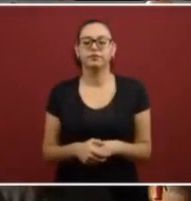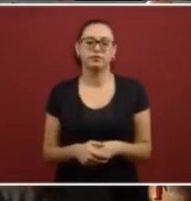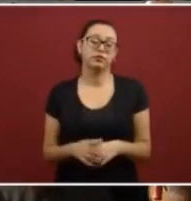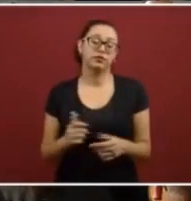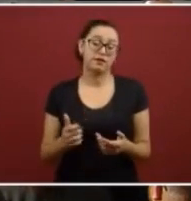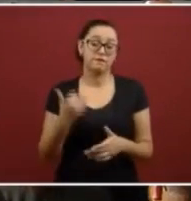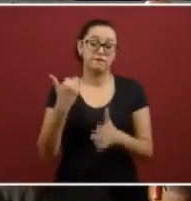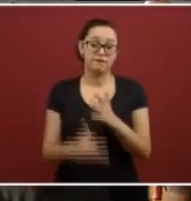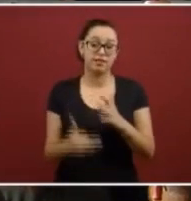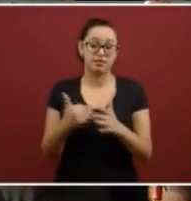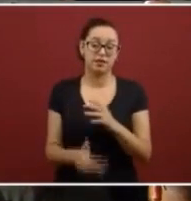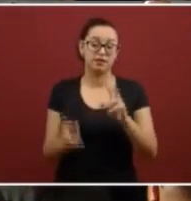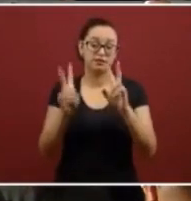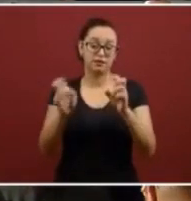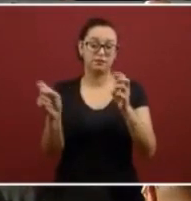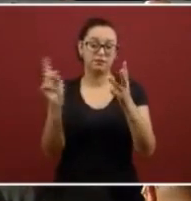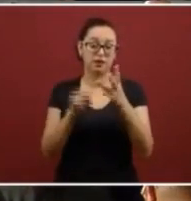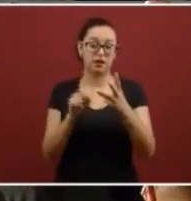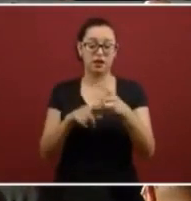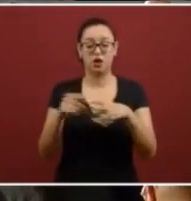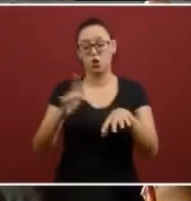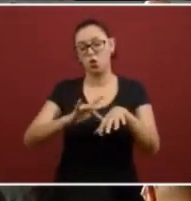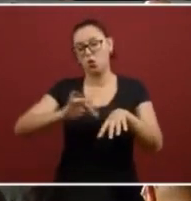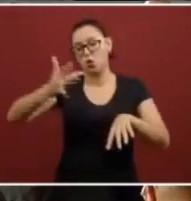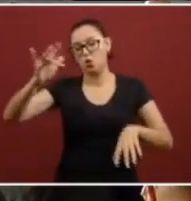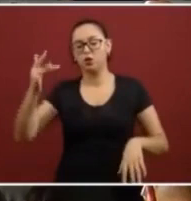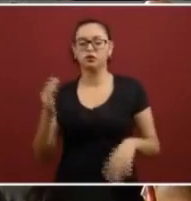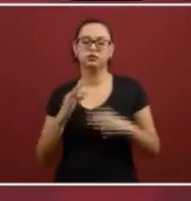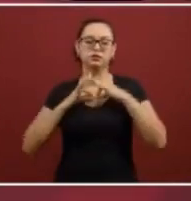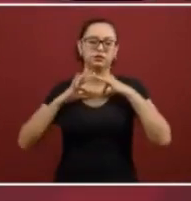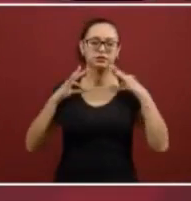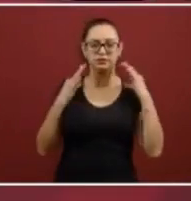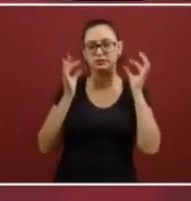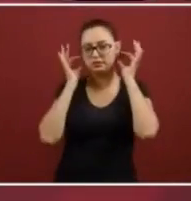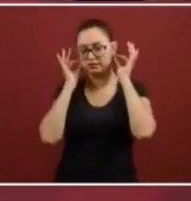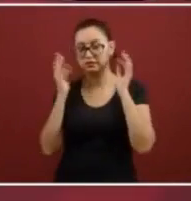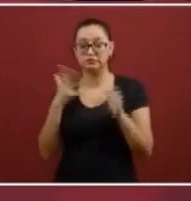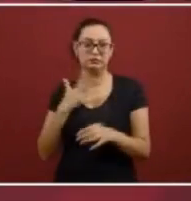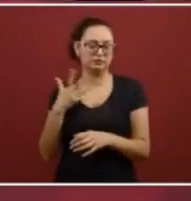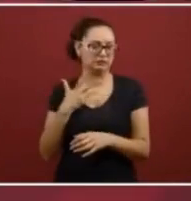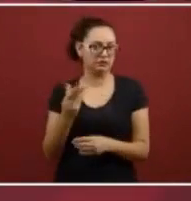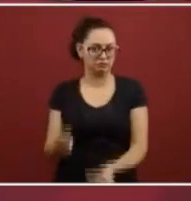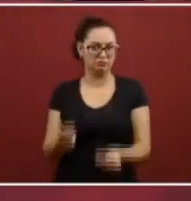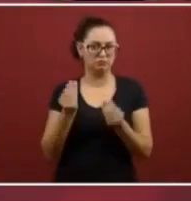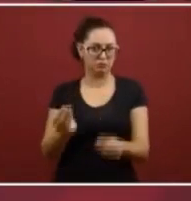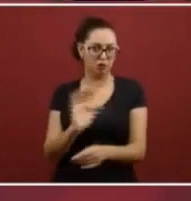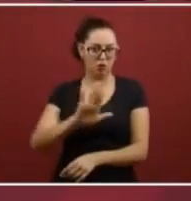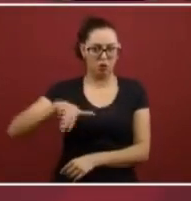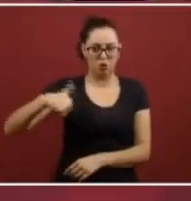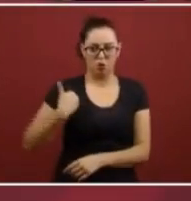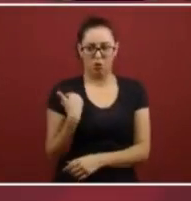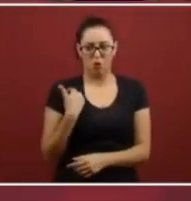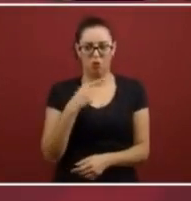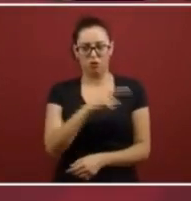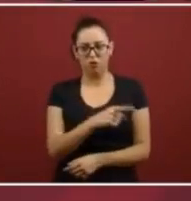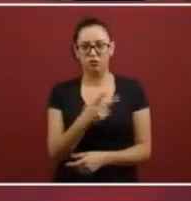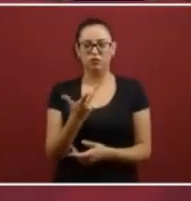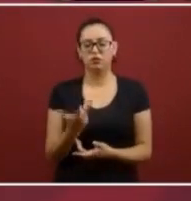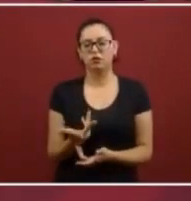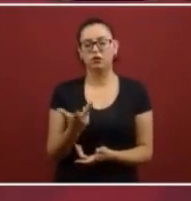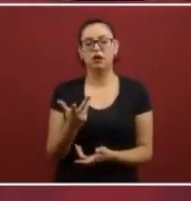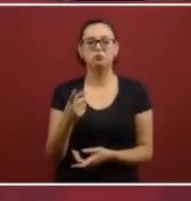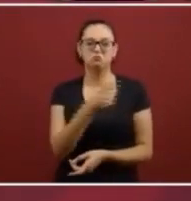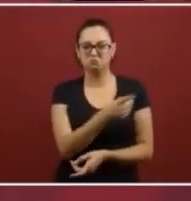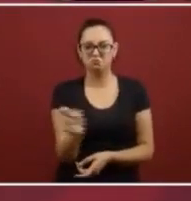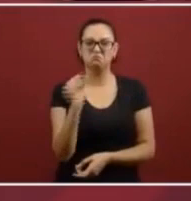joyas. And Ahí then también also they're gonna be el SAE selling tiene una jewels, gran cantidad de jewelry. joyas, porque There's a son large joyas que se le han quantity. incautado a la delincuencia